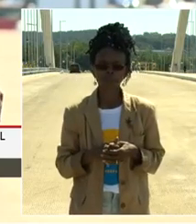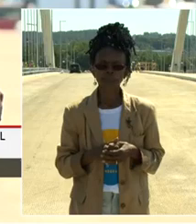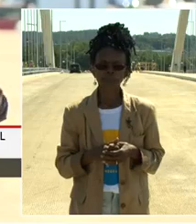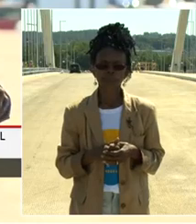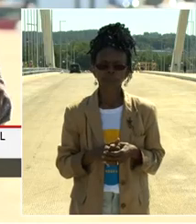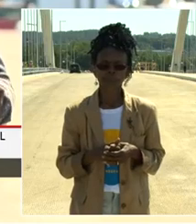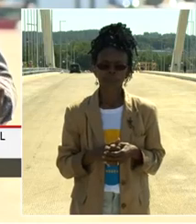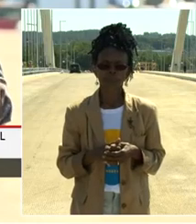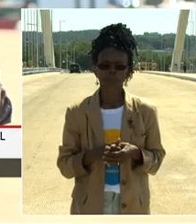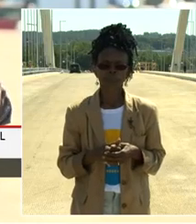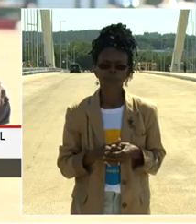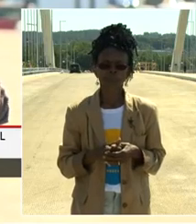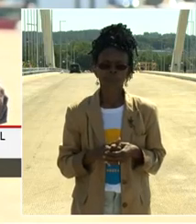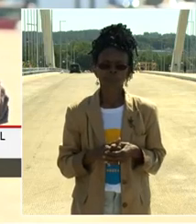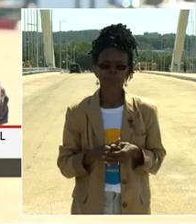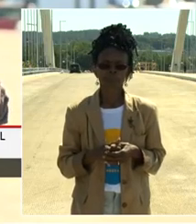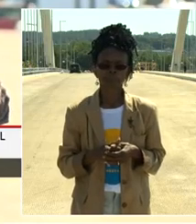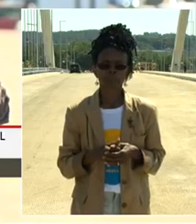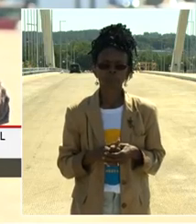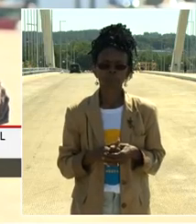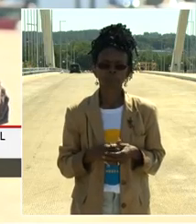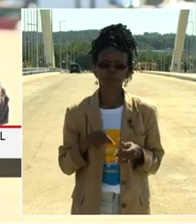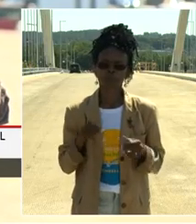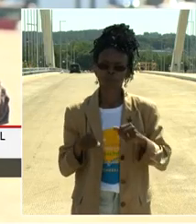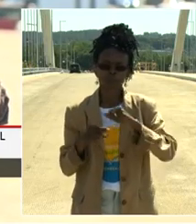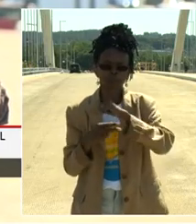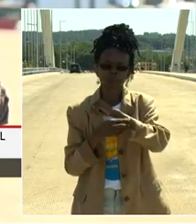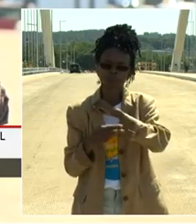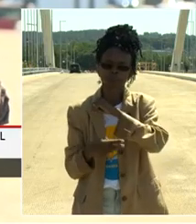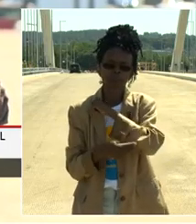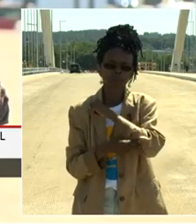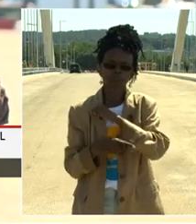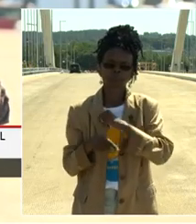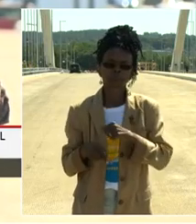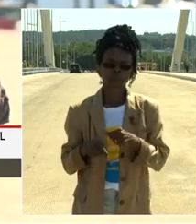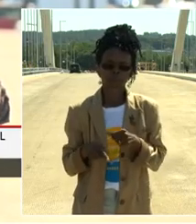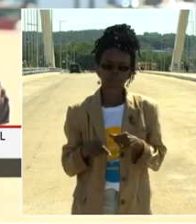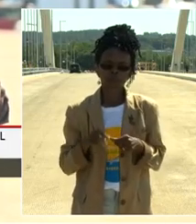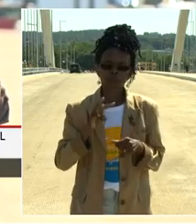What makes this more fitting is that this bridge connects wards 6 and 8.